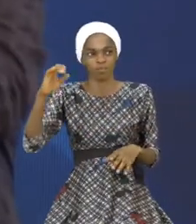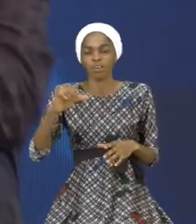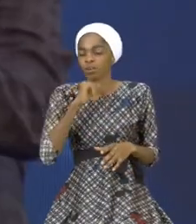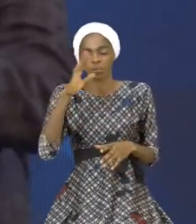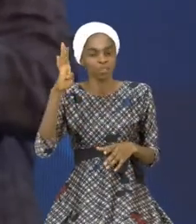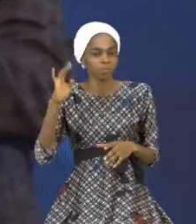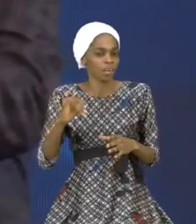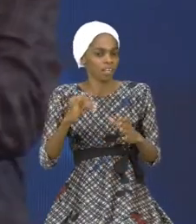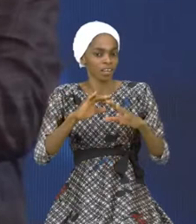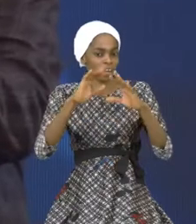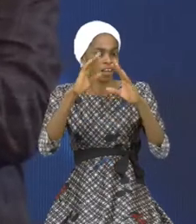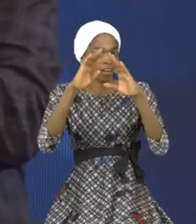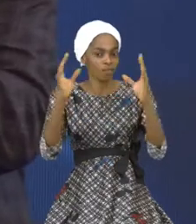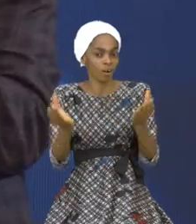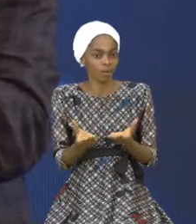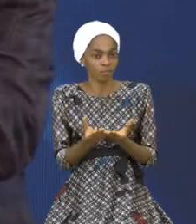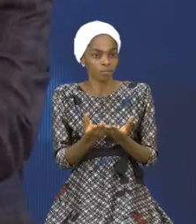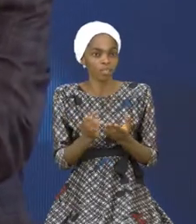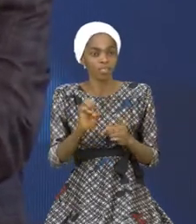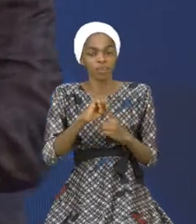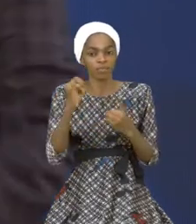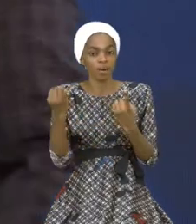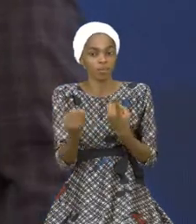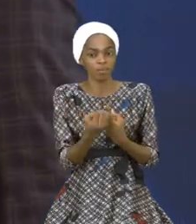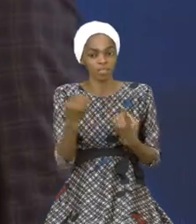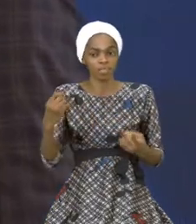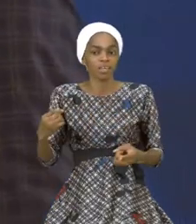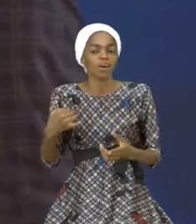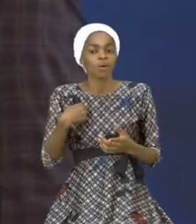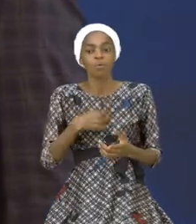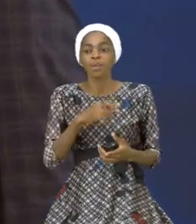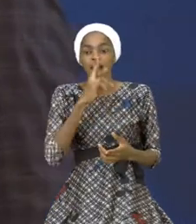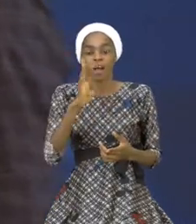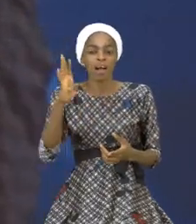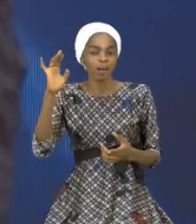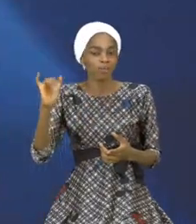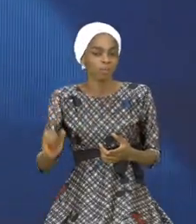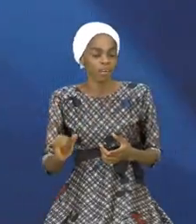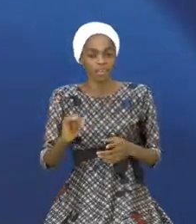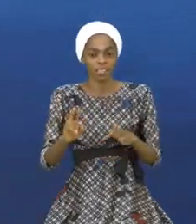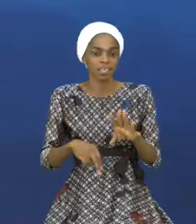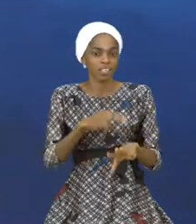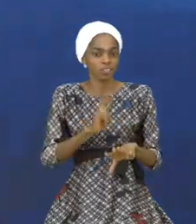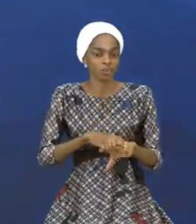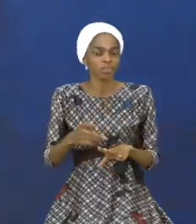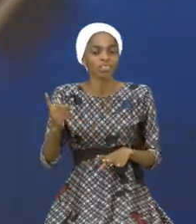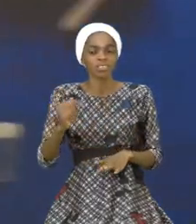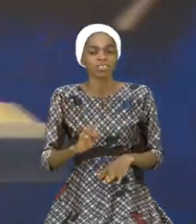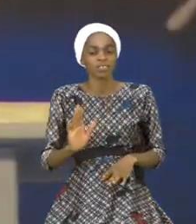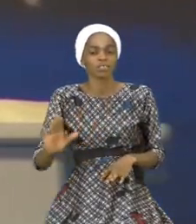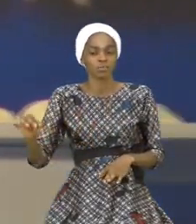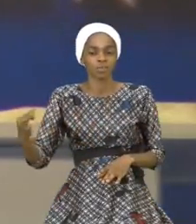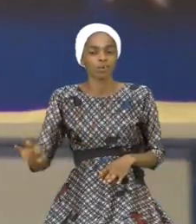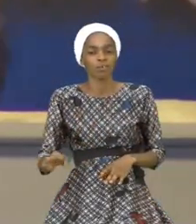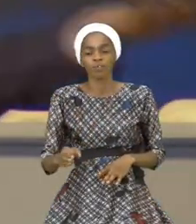We were by nature the children of wrath, even as